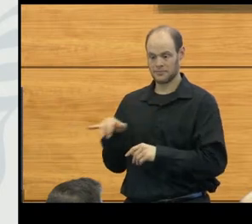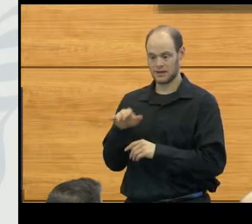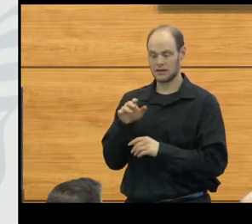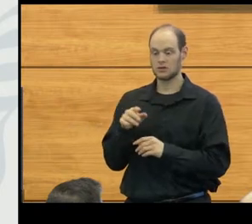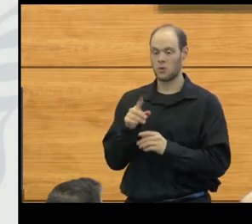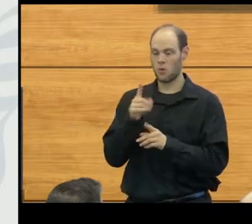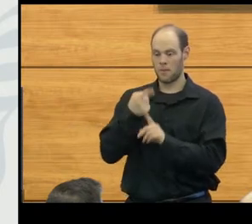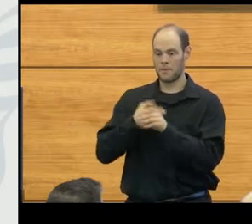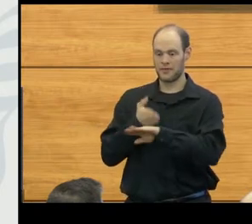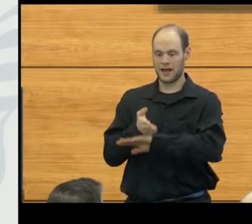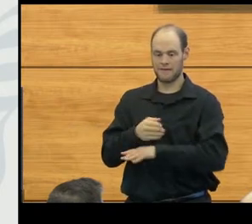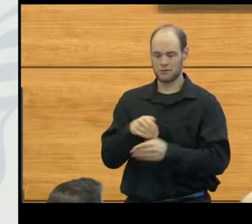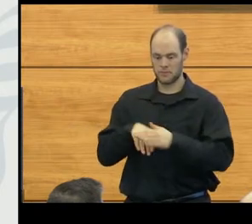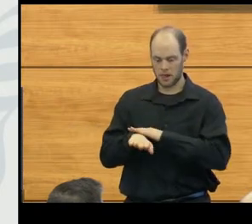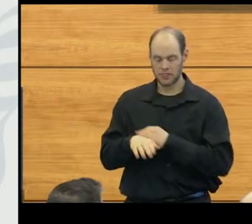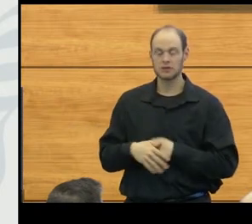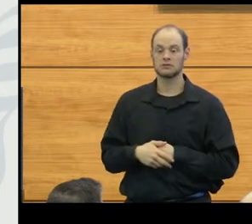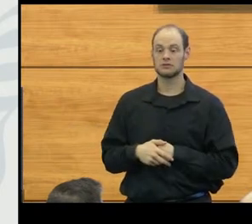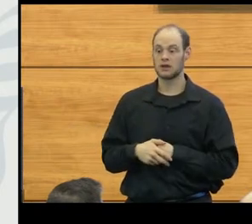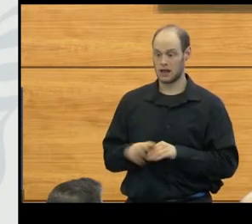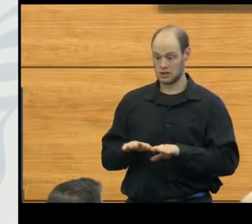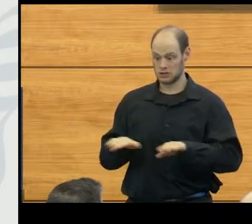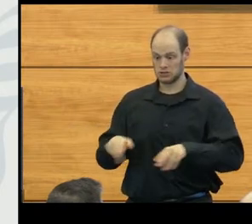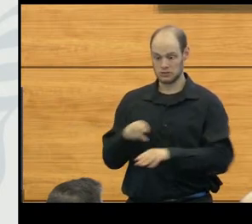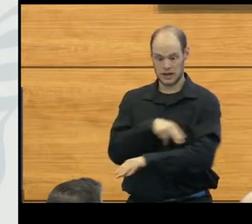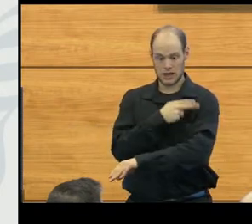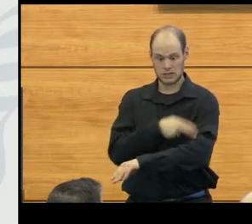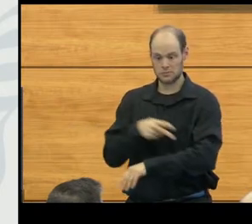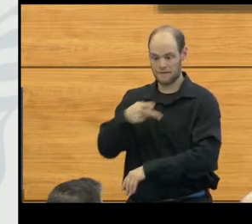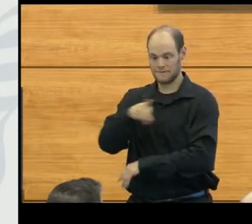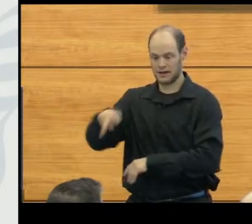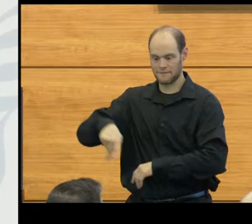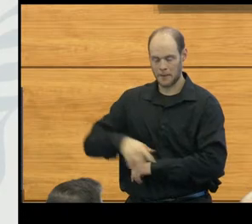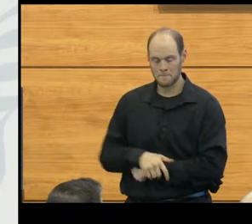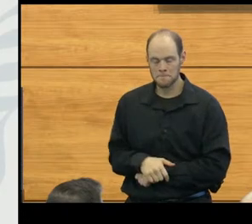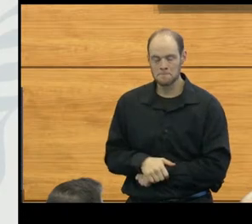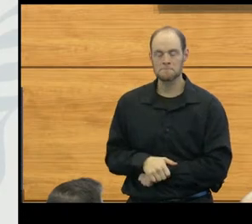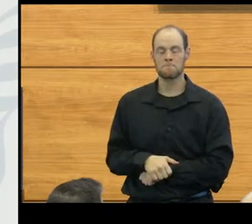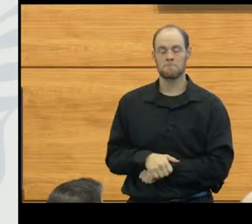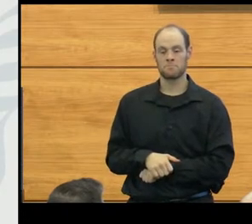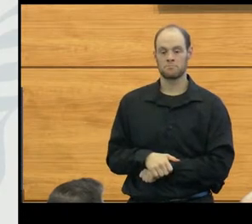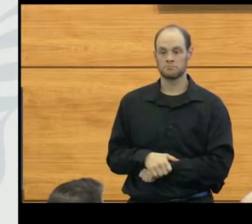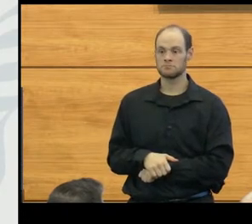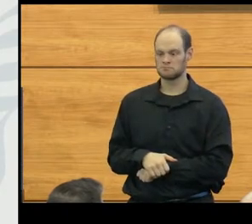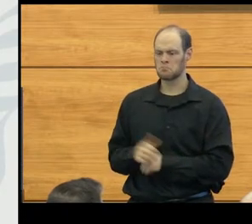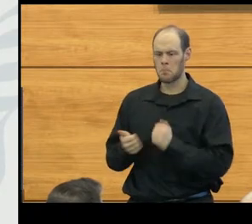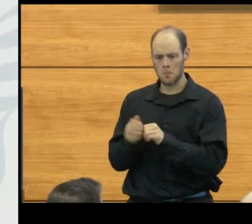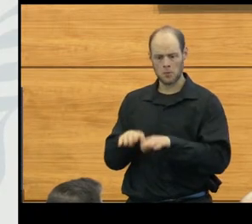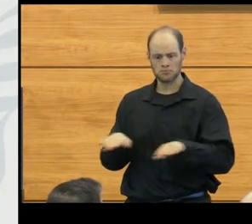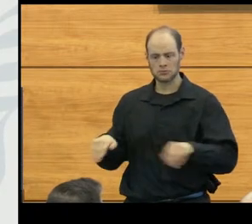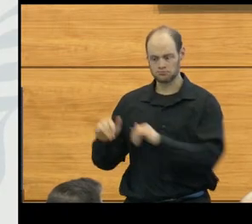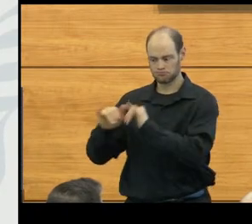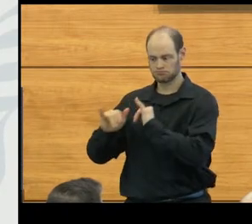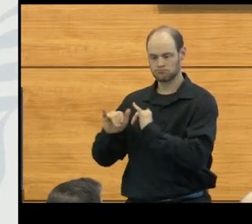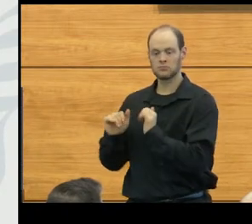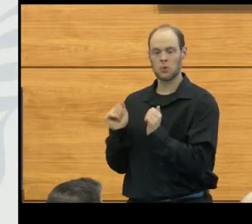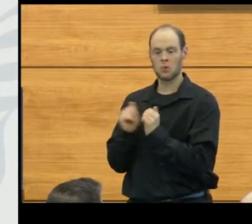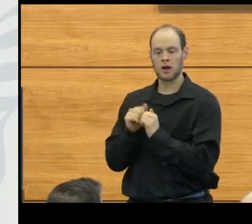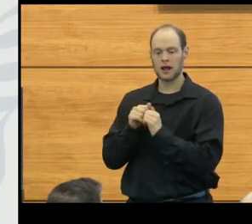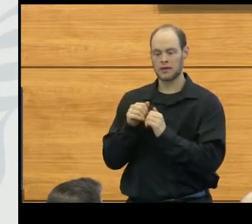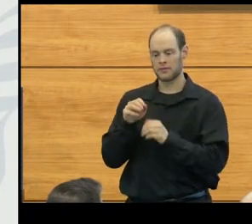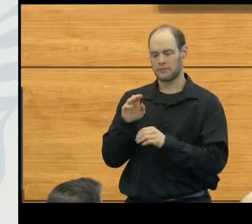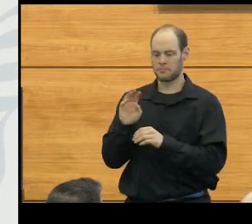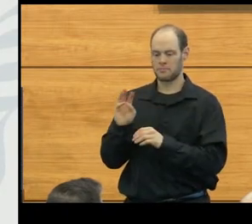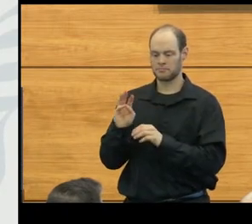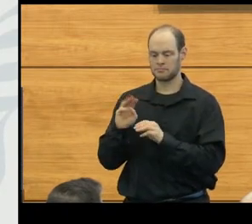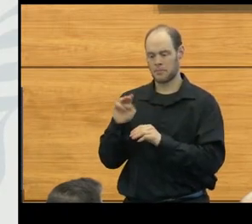about 1 month after birth at Children's Hospital in Philadelphia. And like most children with